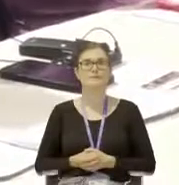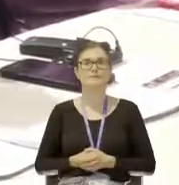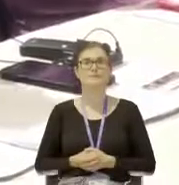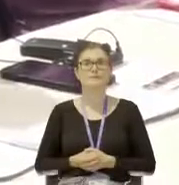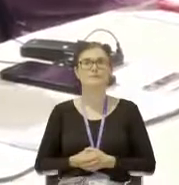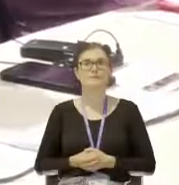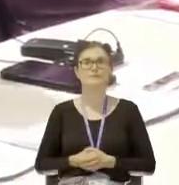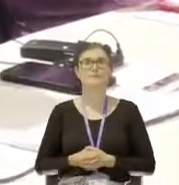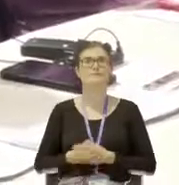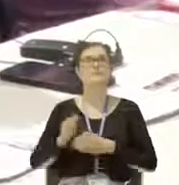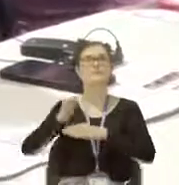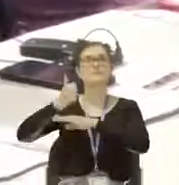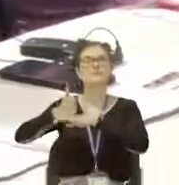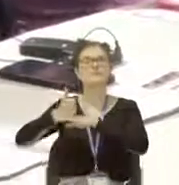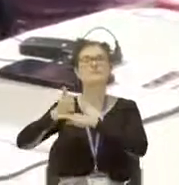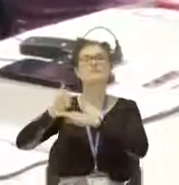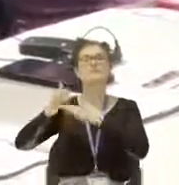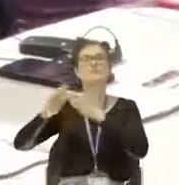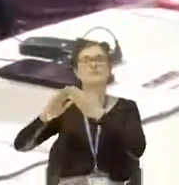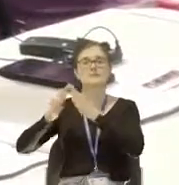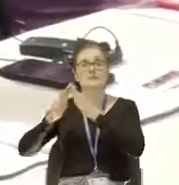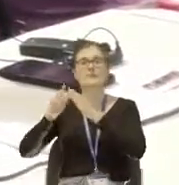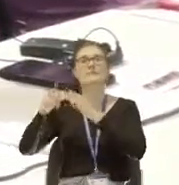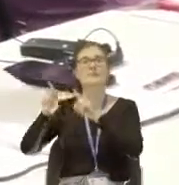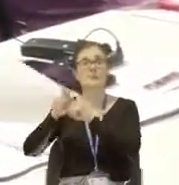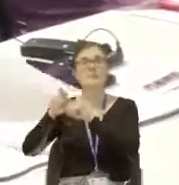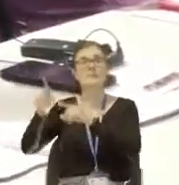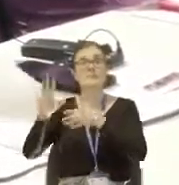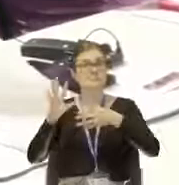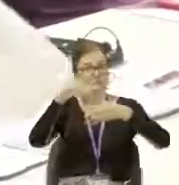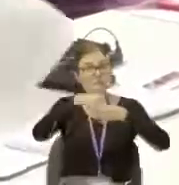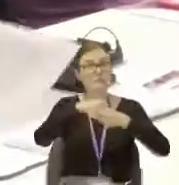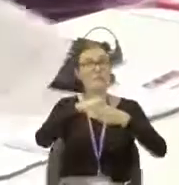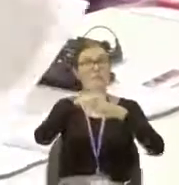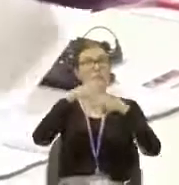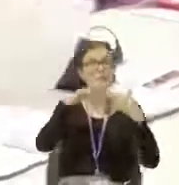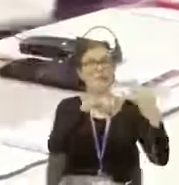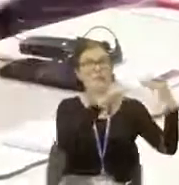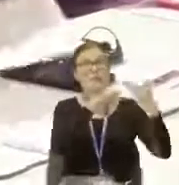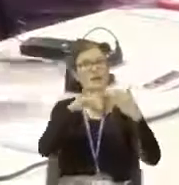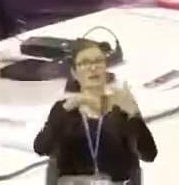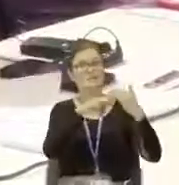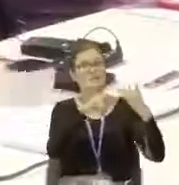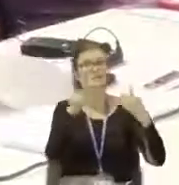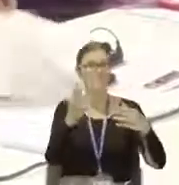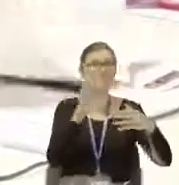the emergency relief group's response to incident,